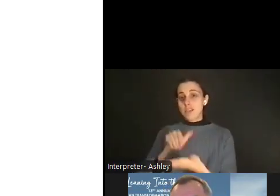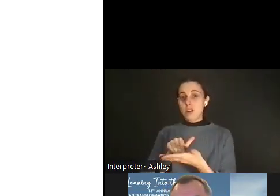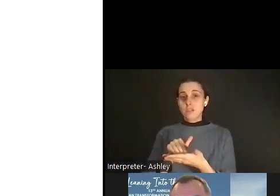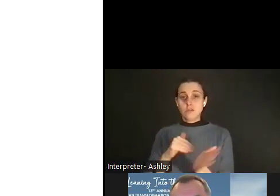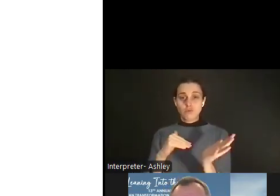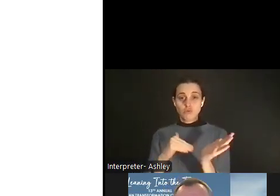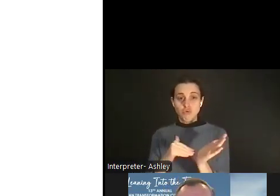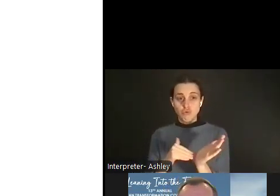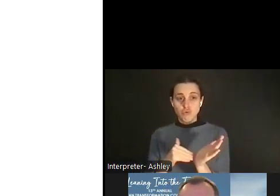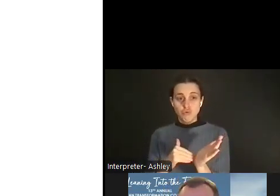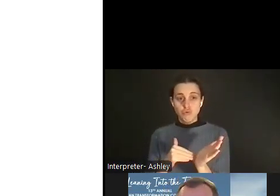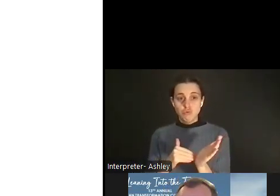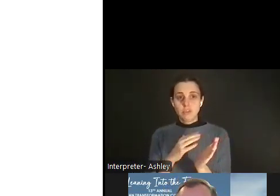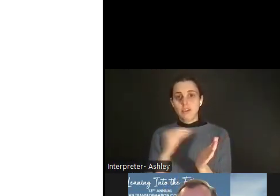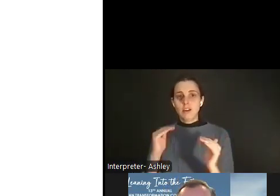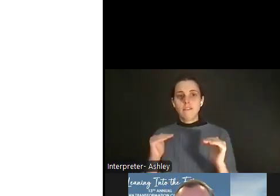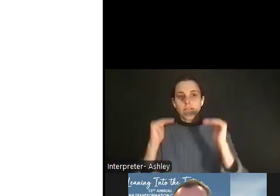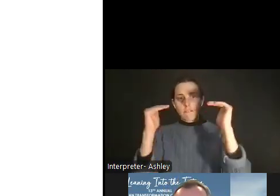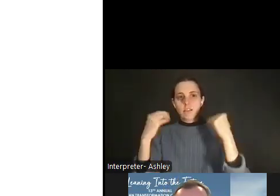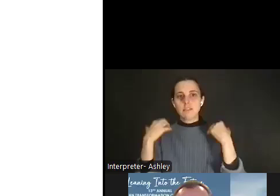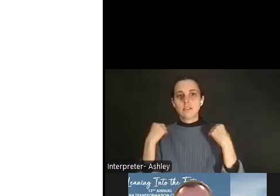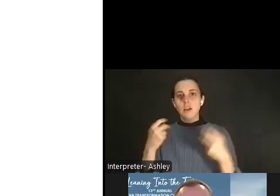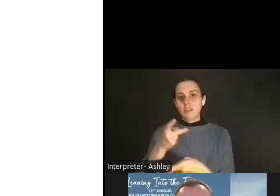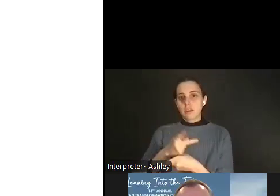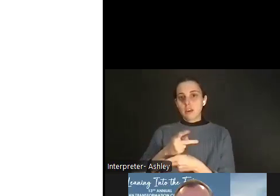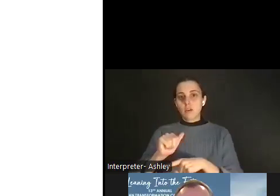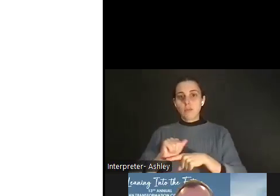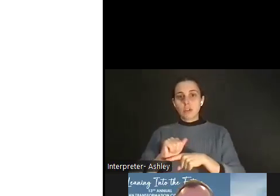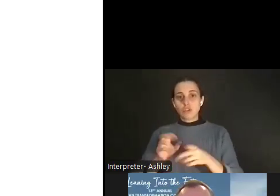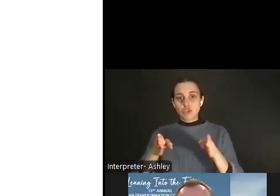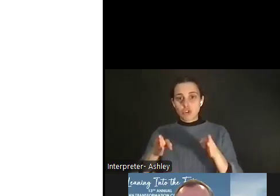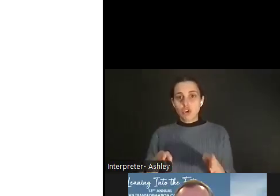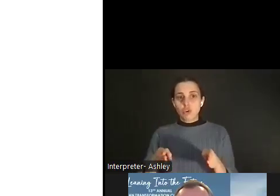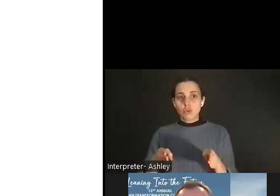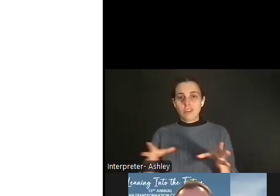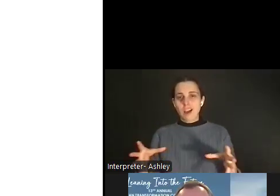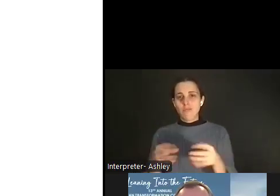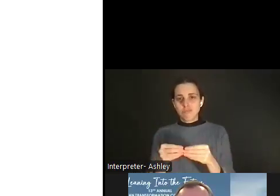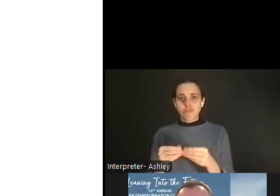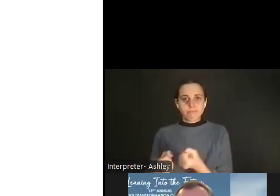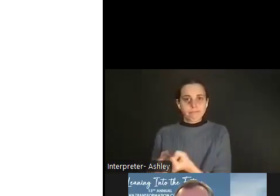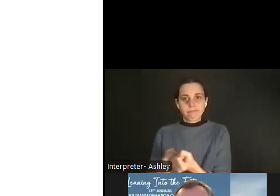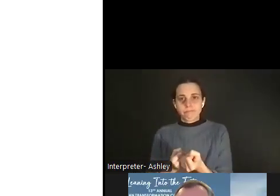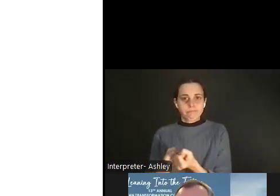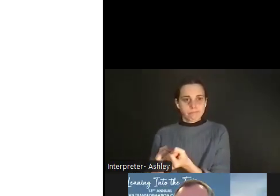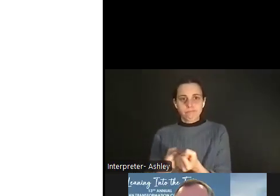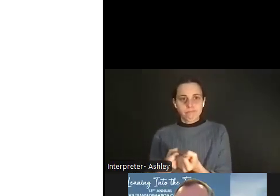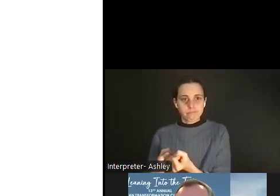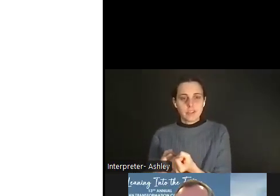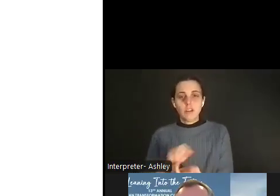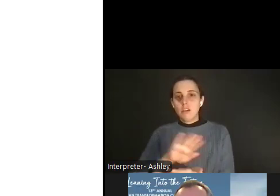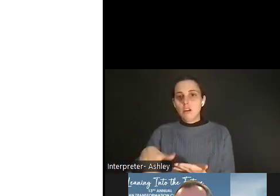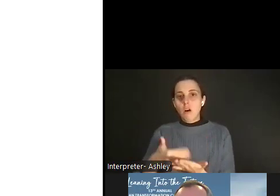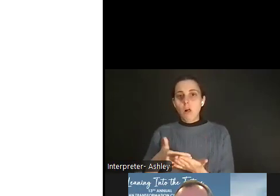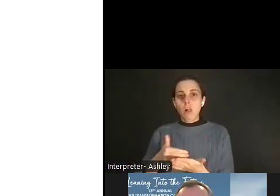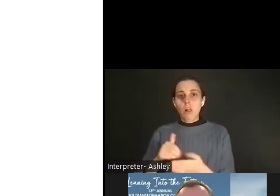healthcare practitioners. So we have a large population of practitioners that we support. And all our practitioners